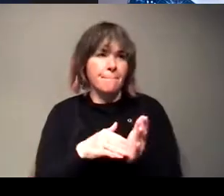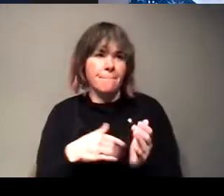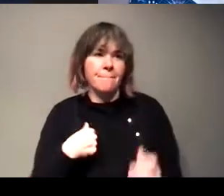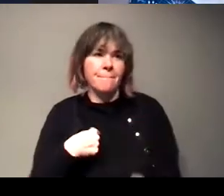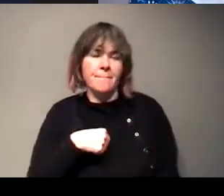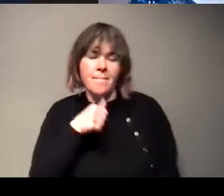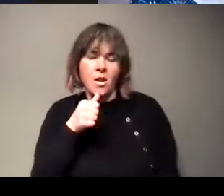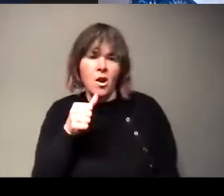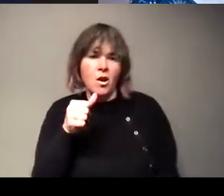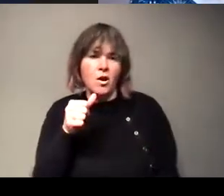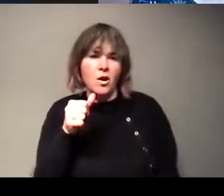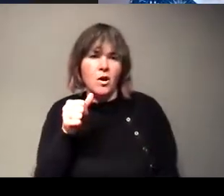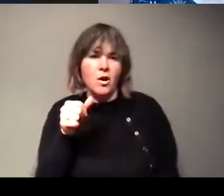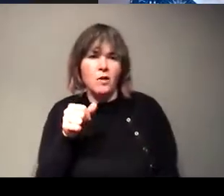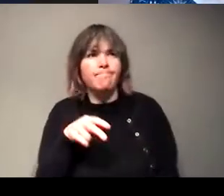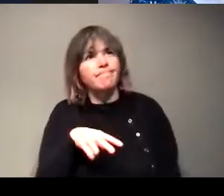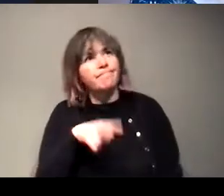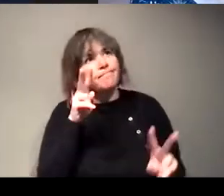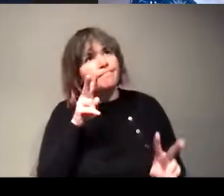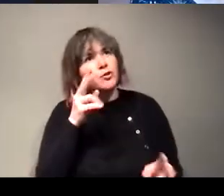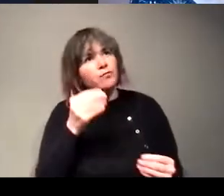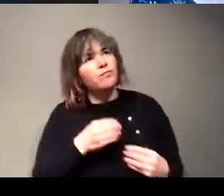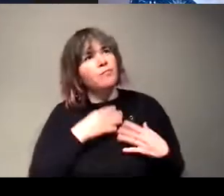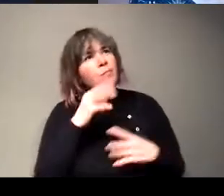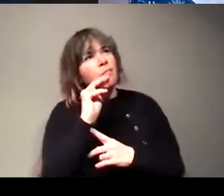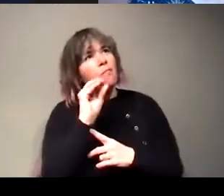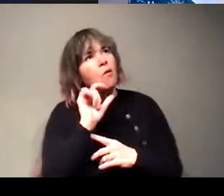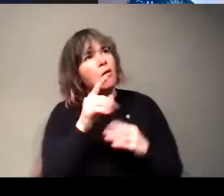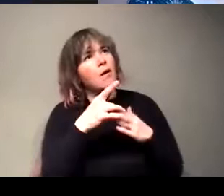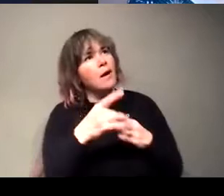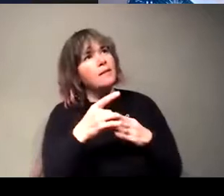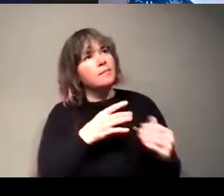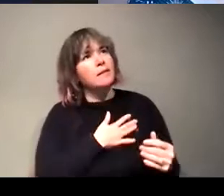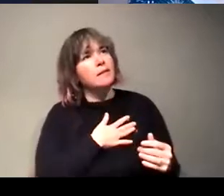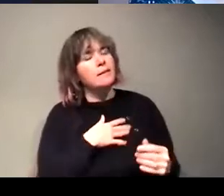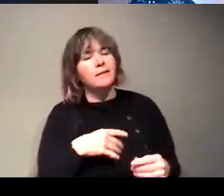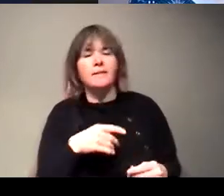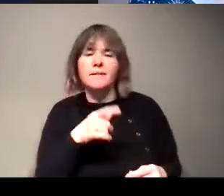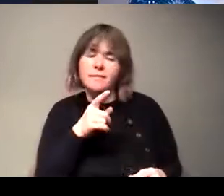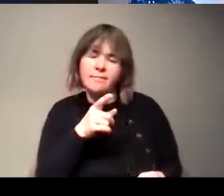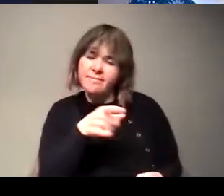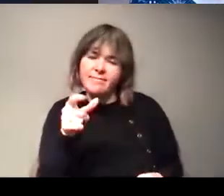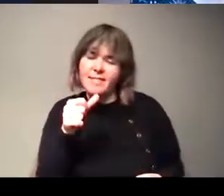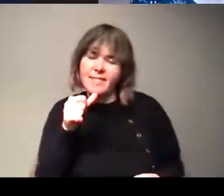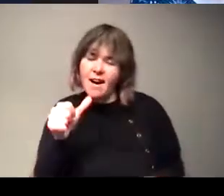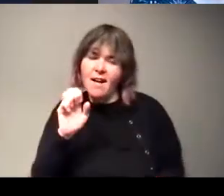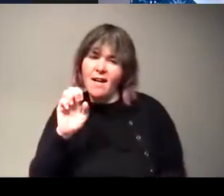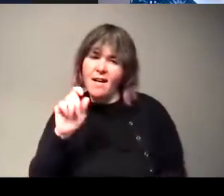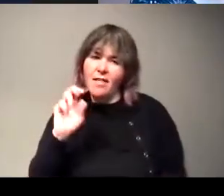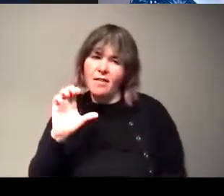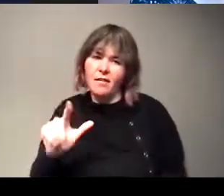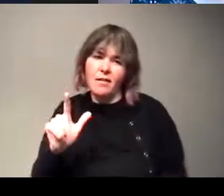we're not looking to them for like moral guidance. Like I don't think anyone's making the mistake of like considering them to be ethical people. So